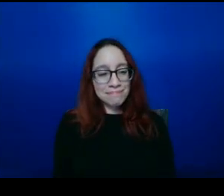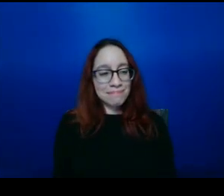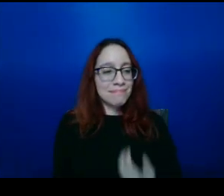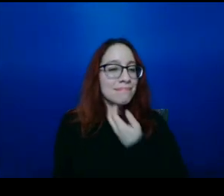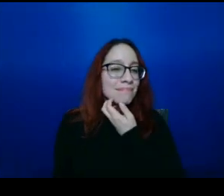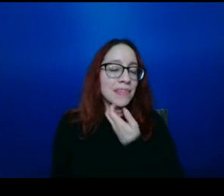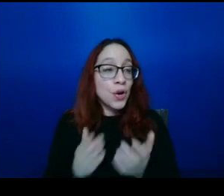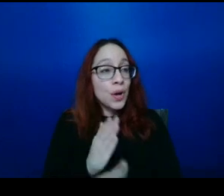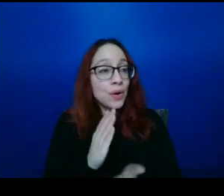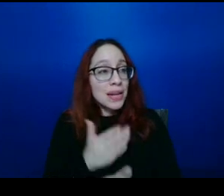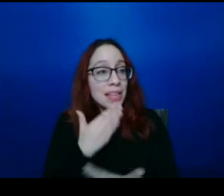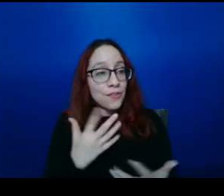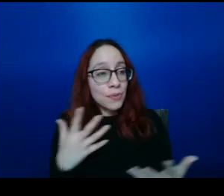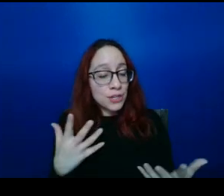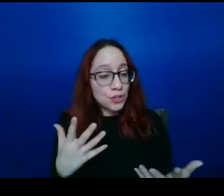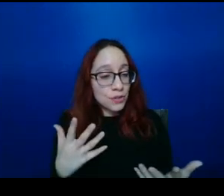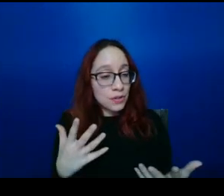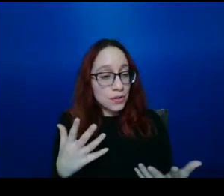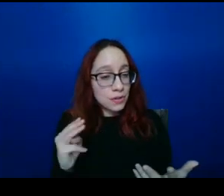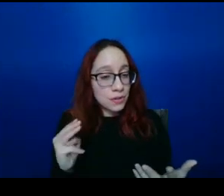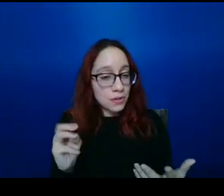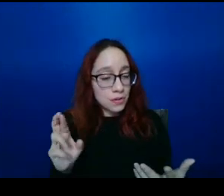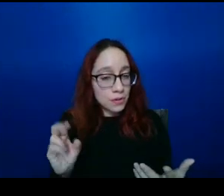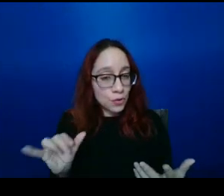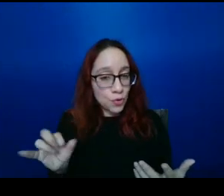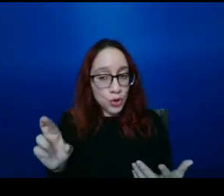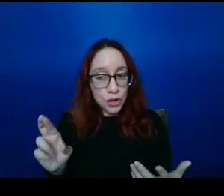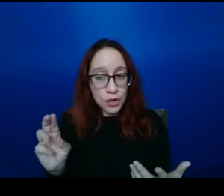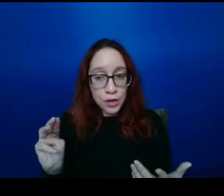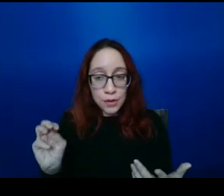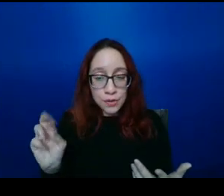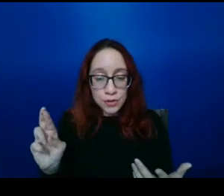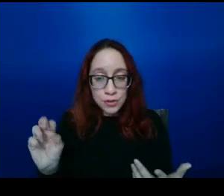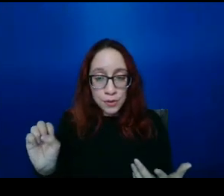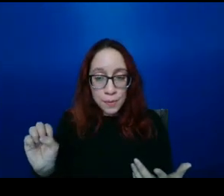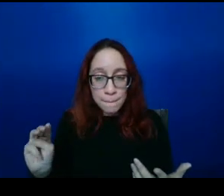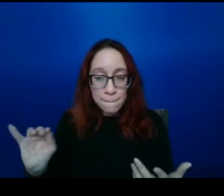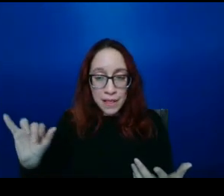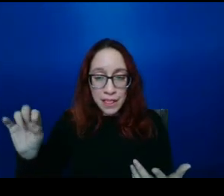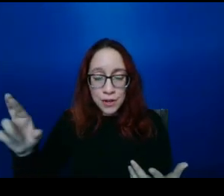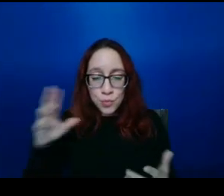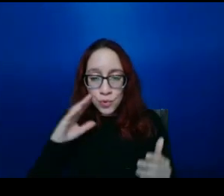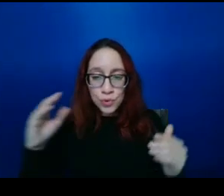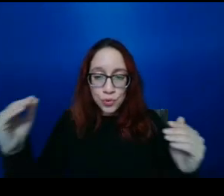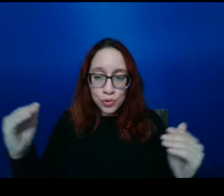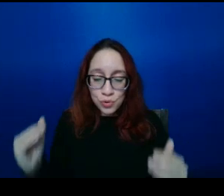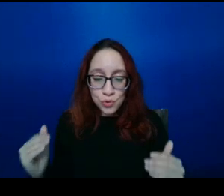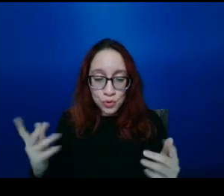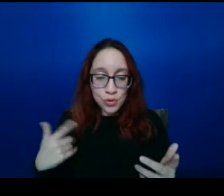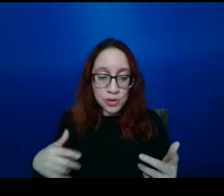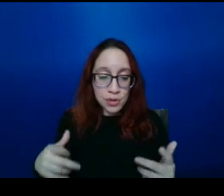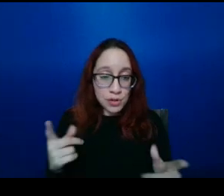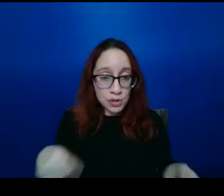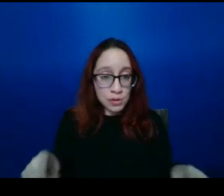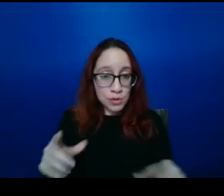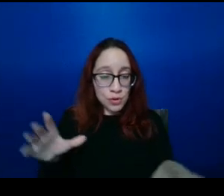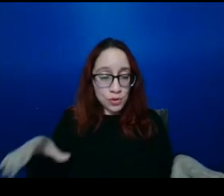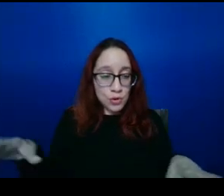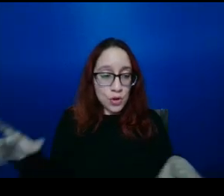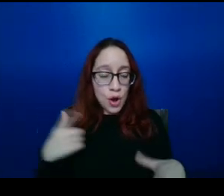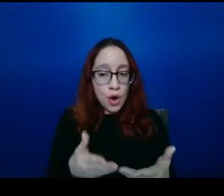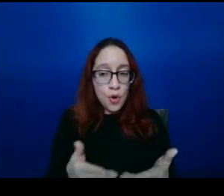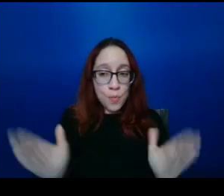All right. Thank you very much, gentlemen, Mr. Oyer, Mr. Miller, Mr. Singer. The way we'll proceed is, while you gentlemen are up on the podium, I'll